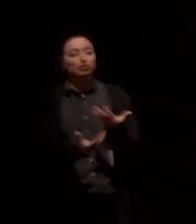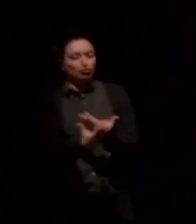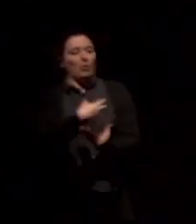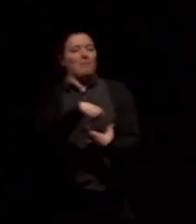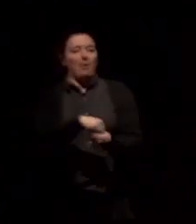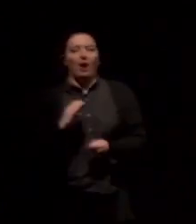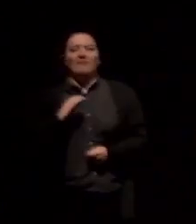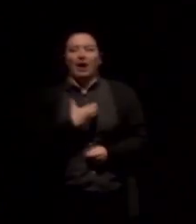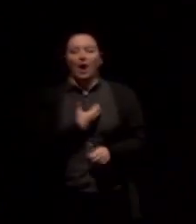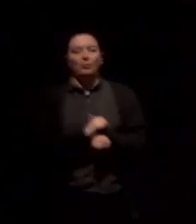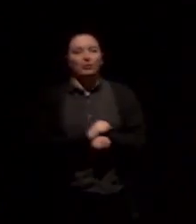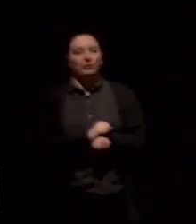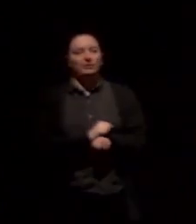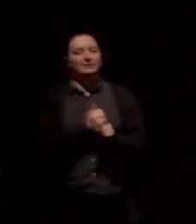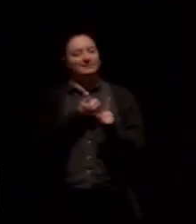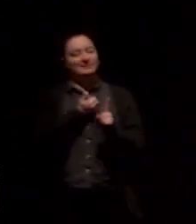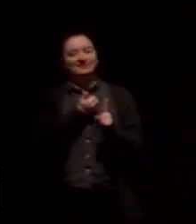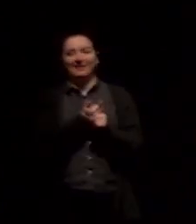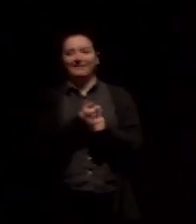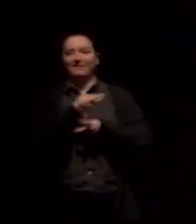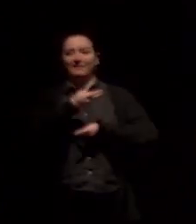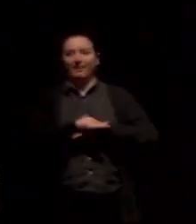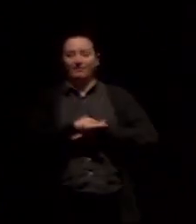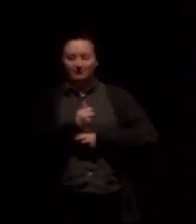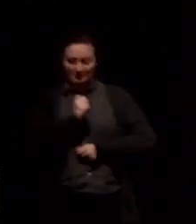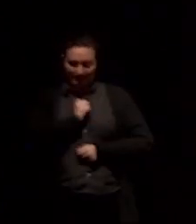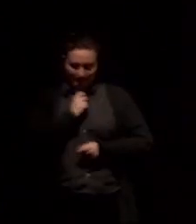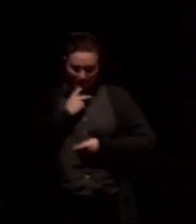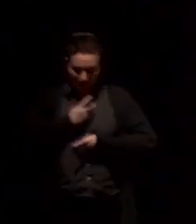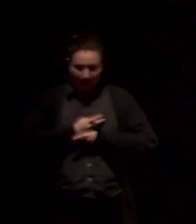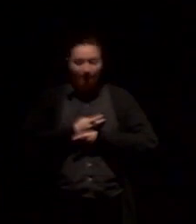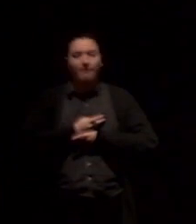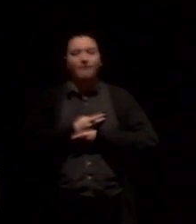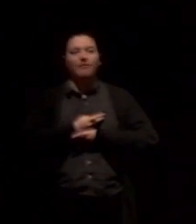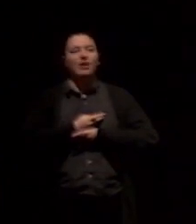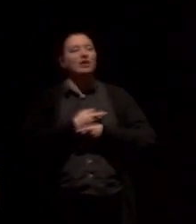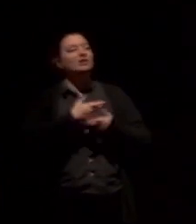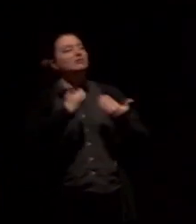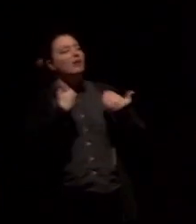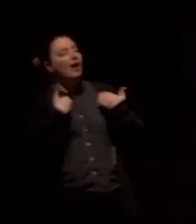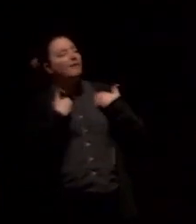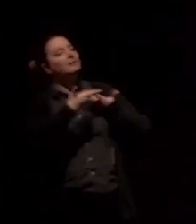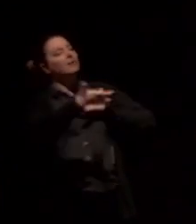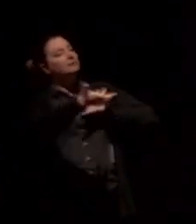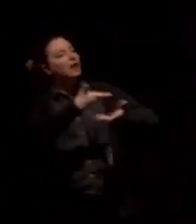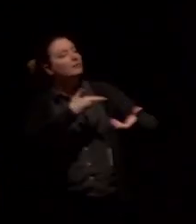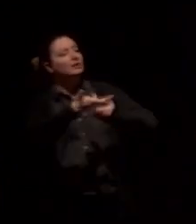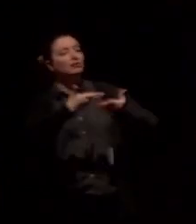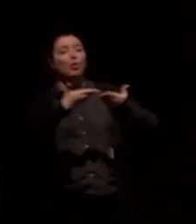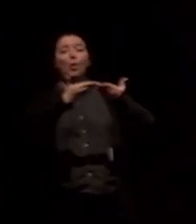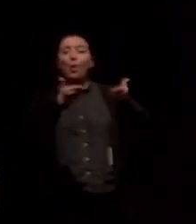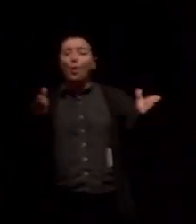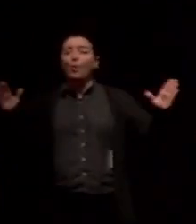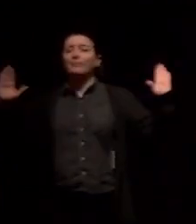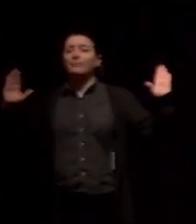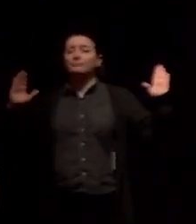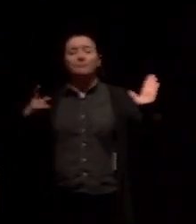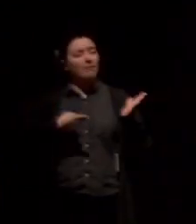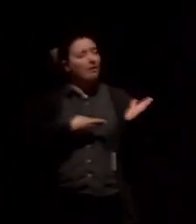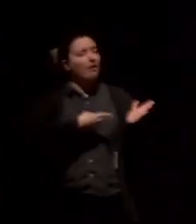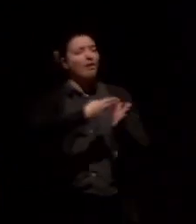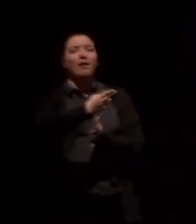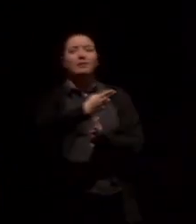And so one is you have to have that conversation openly and honestly and regularly. You have to always be talking about